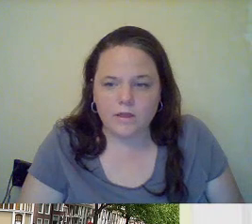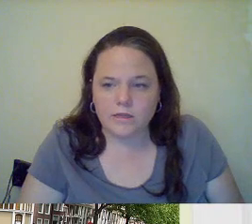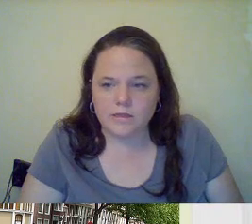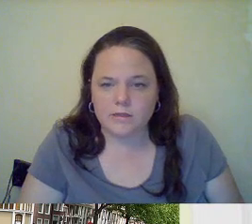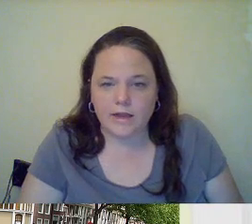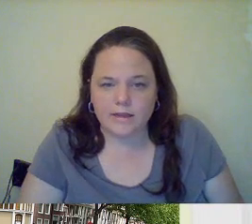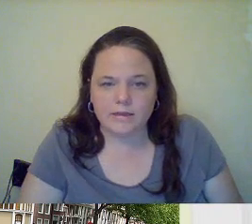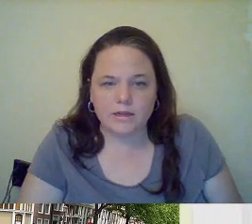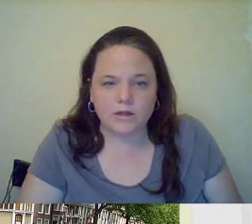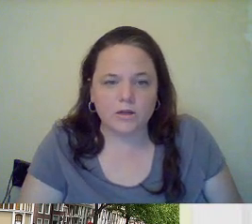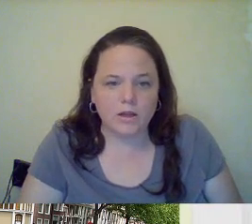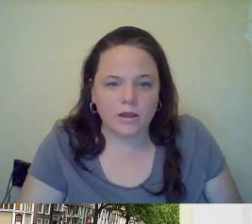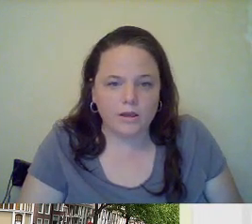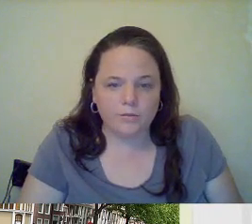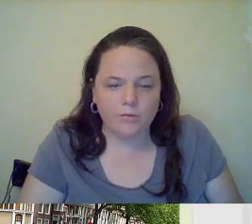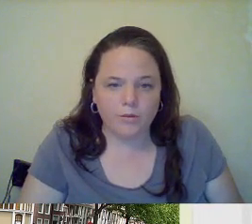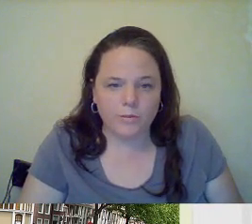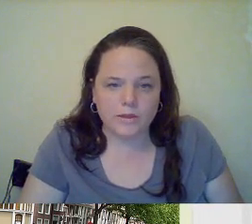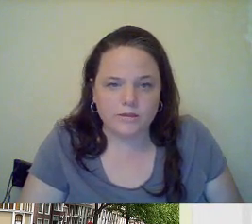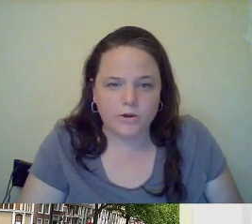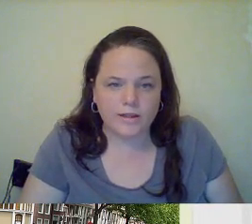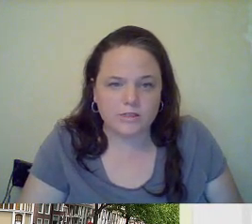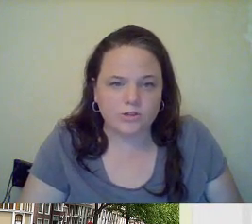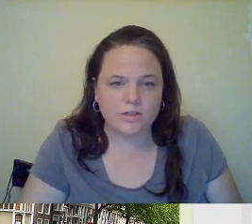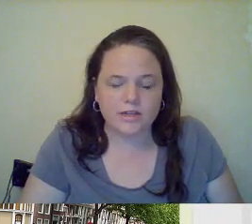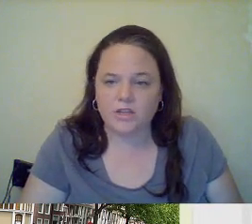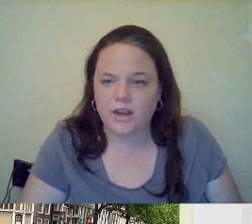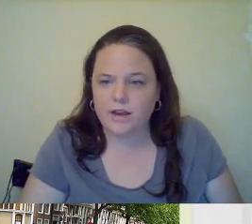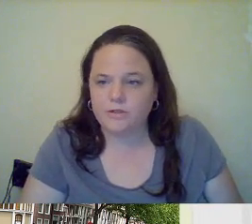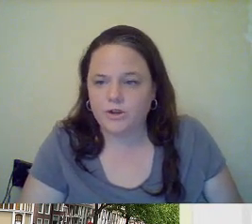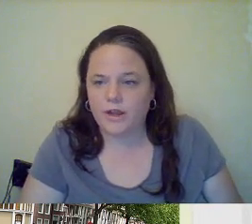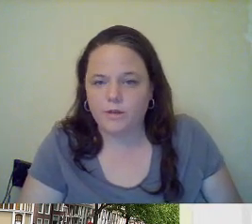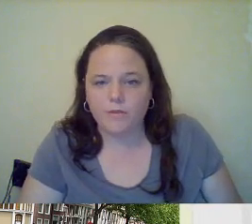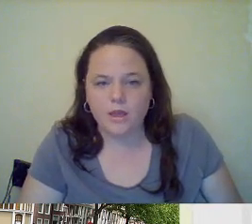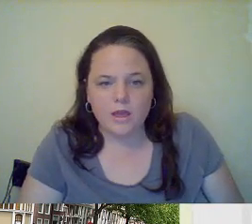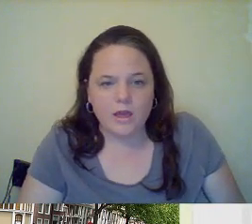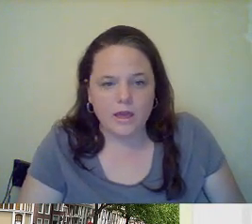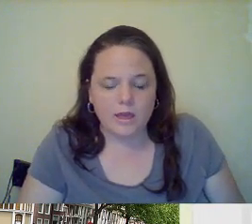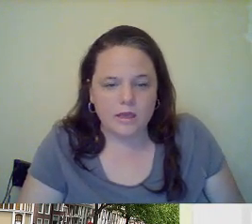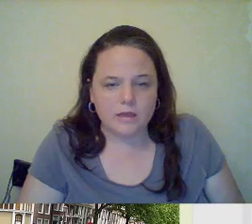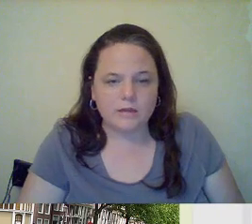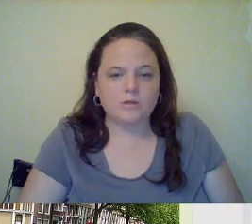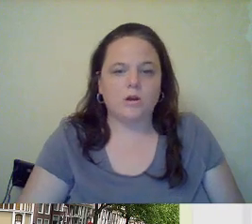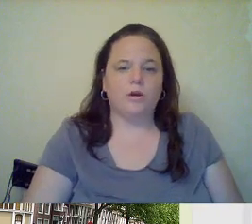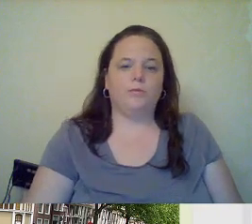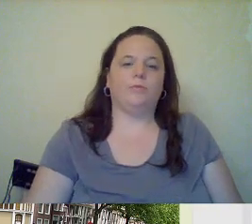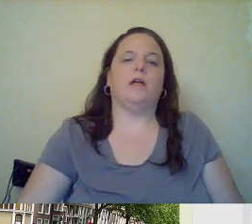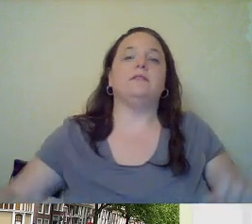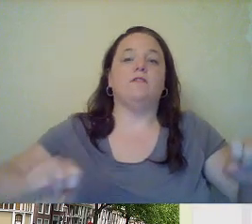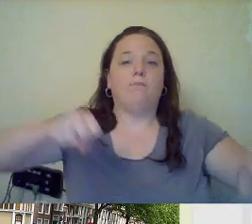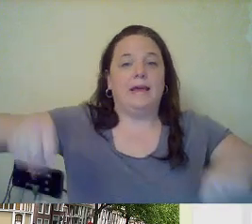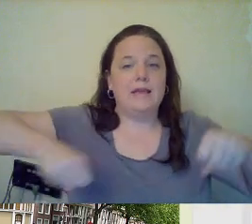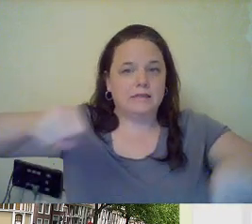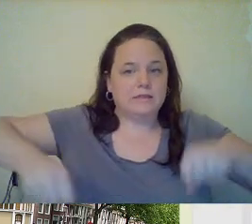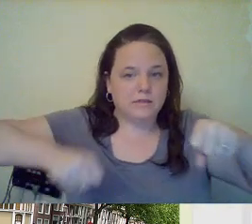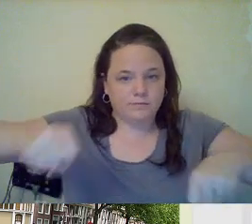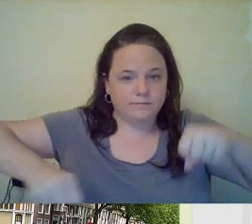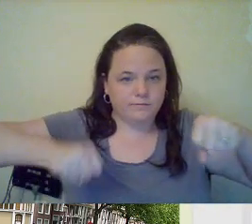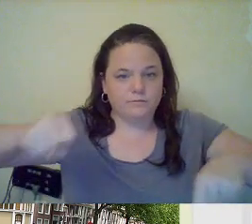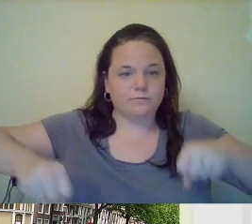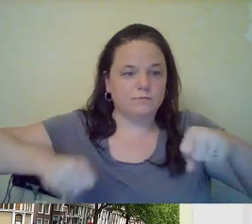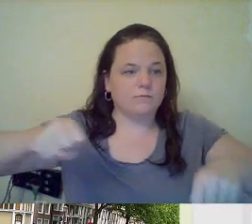Okay, these guys here. Remember, this is Grand Central Station in Amsterdam, and lots of